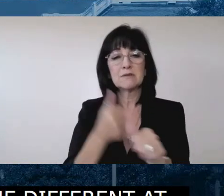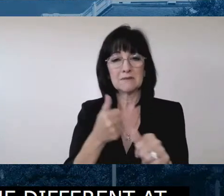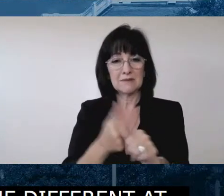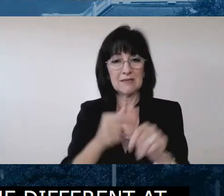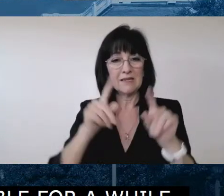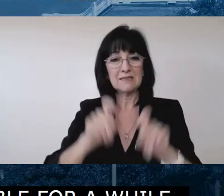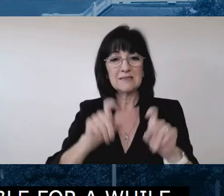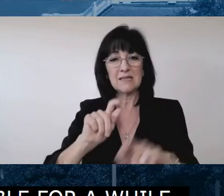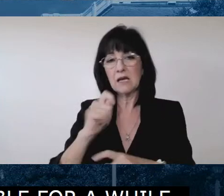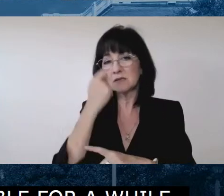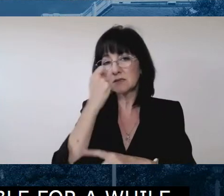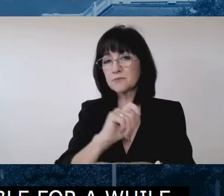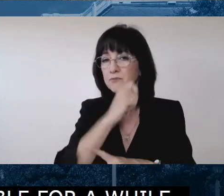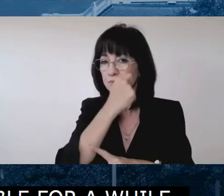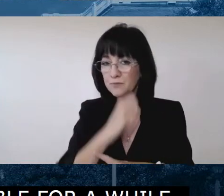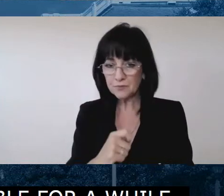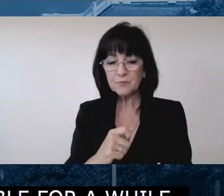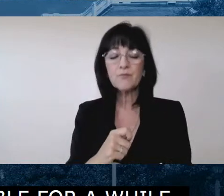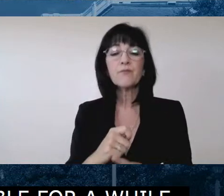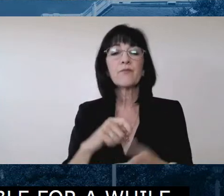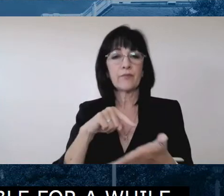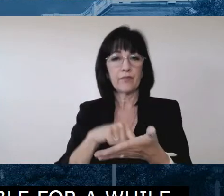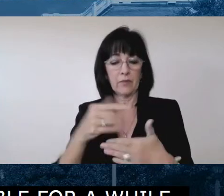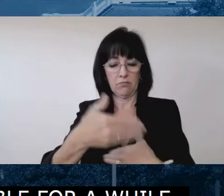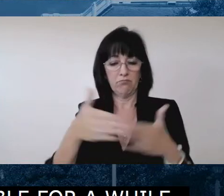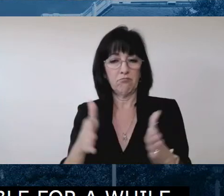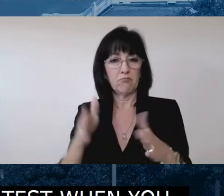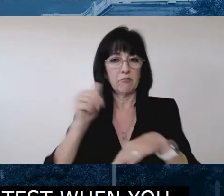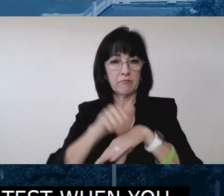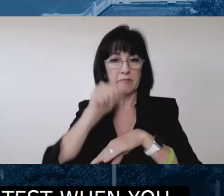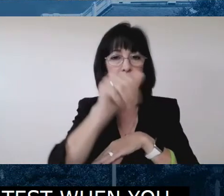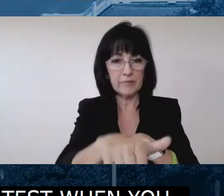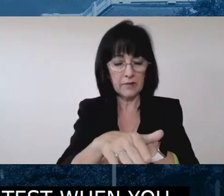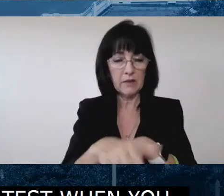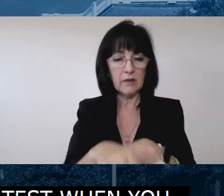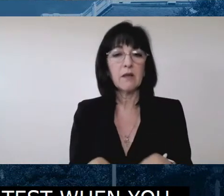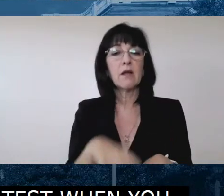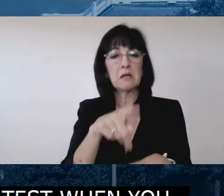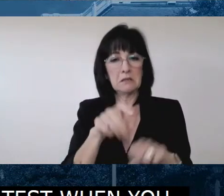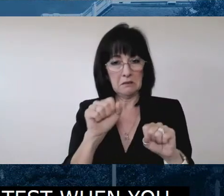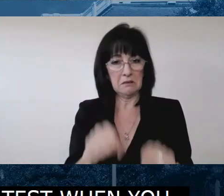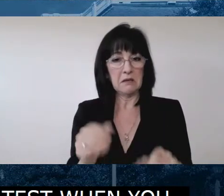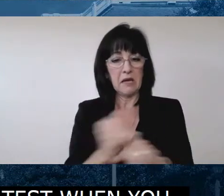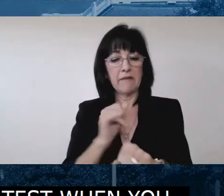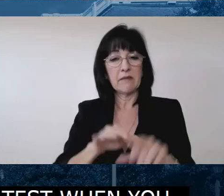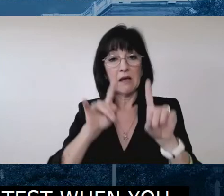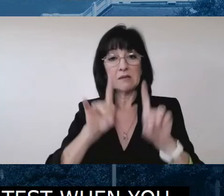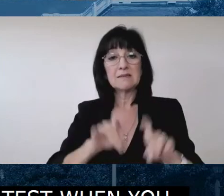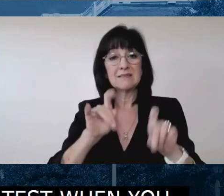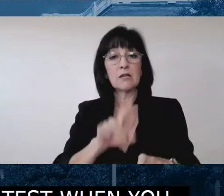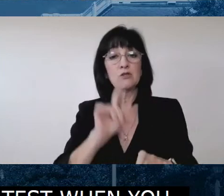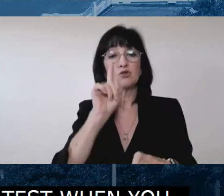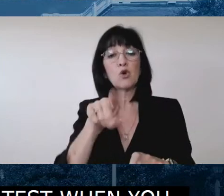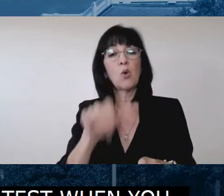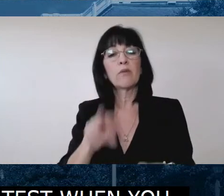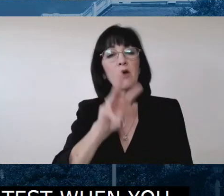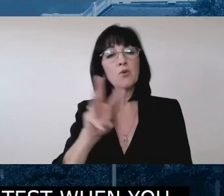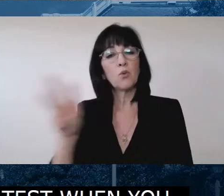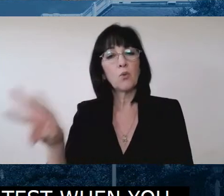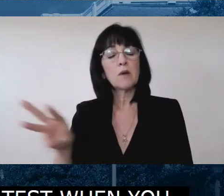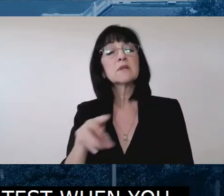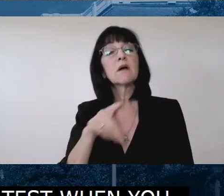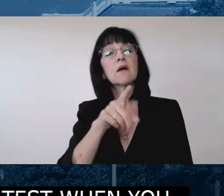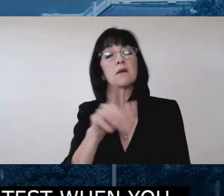you can get the Vault test when you go to our website, and you'll have a video connection,